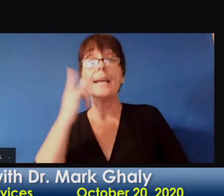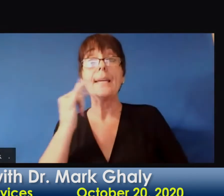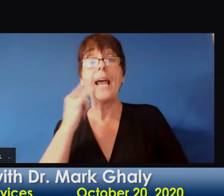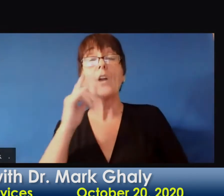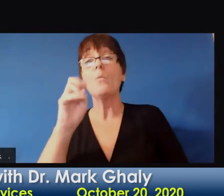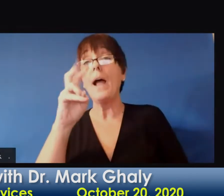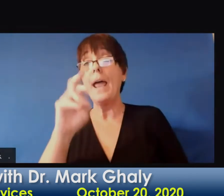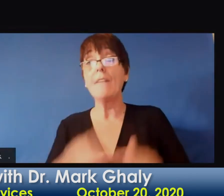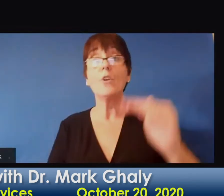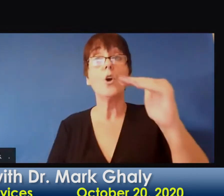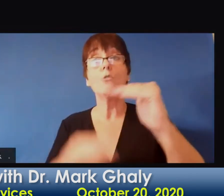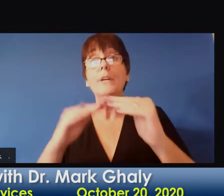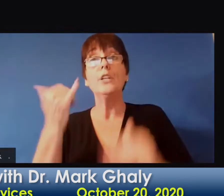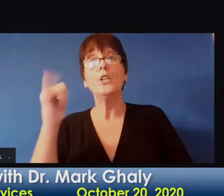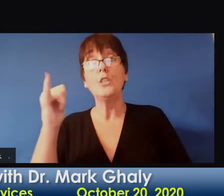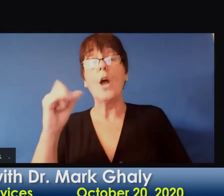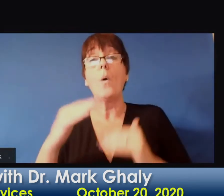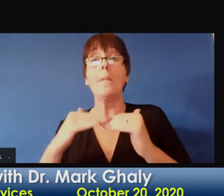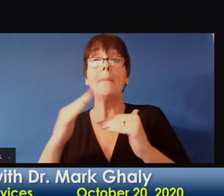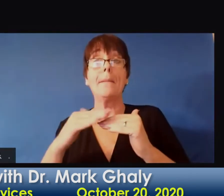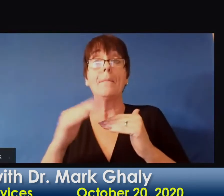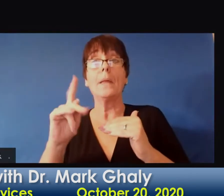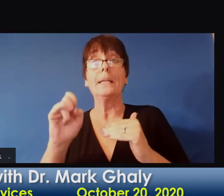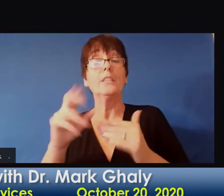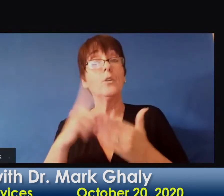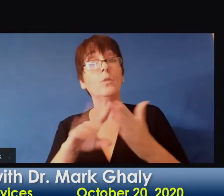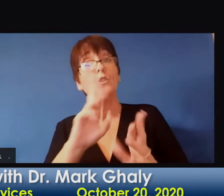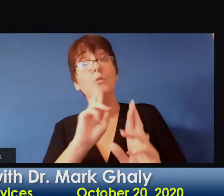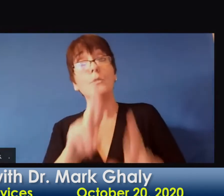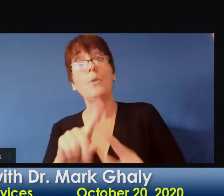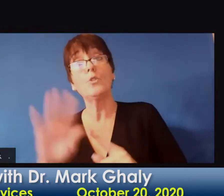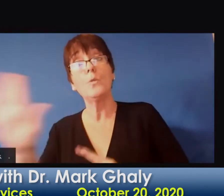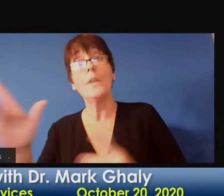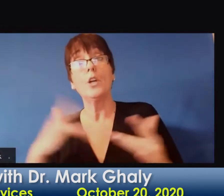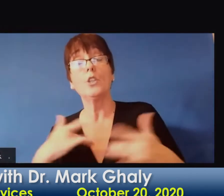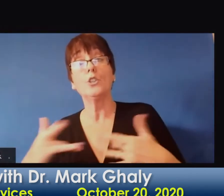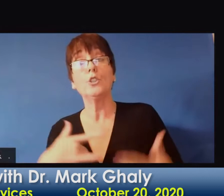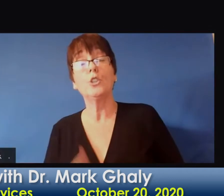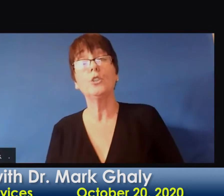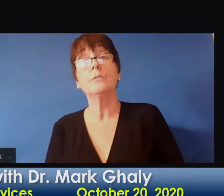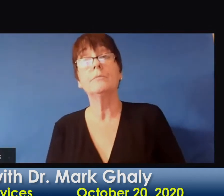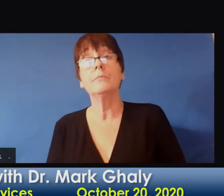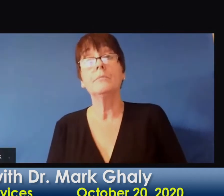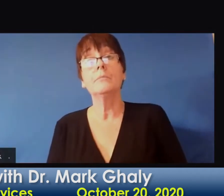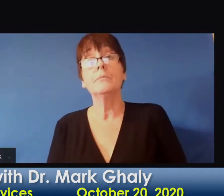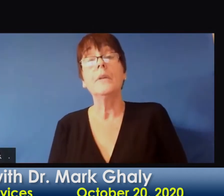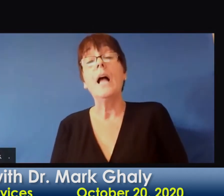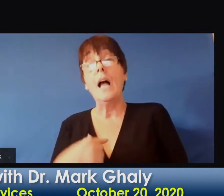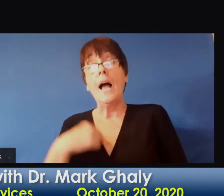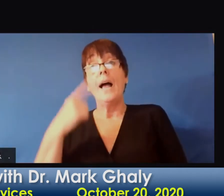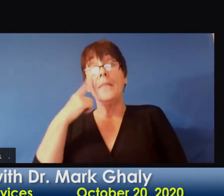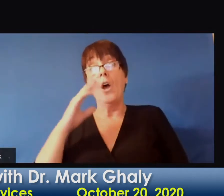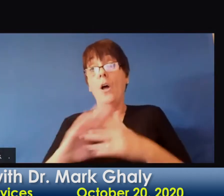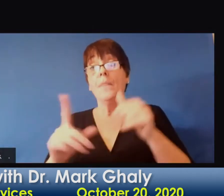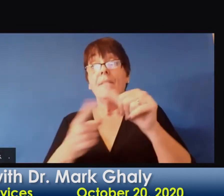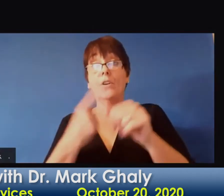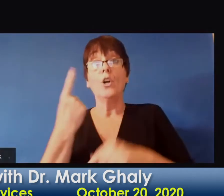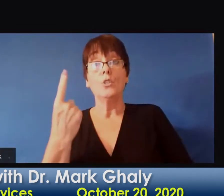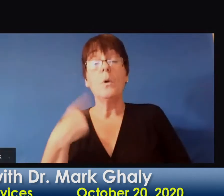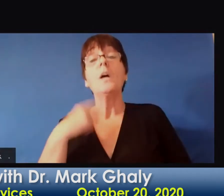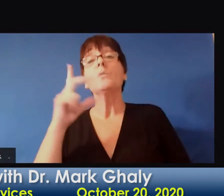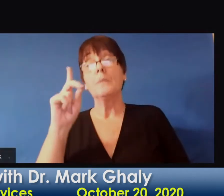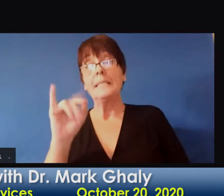reach the yellow or minimal tier. What's your response to their concerns? Yeah, I think on the first one, I mean, we did